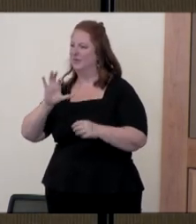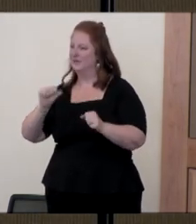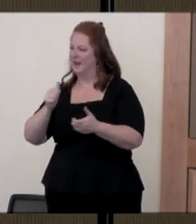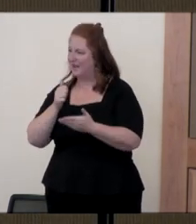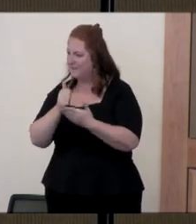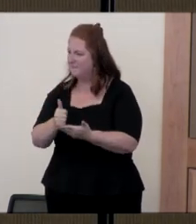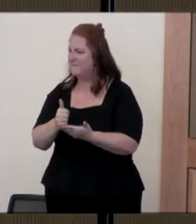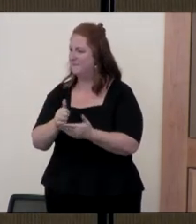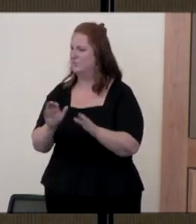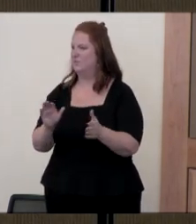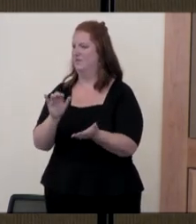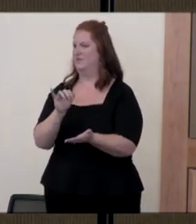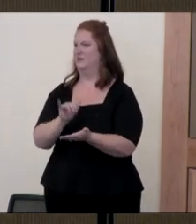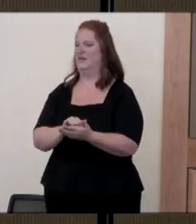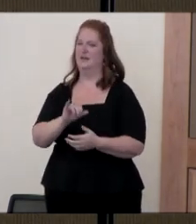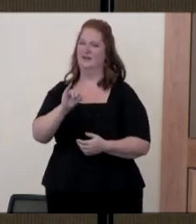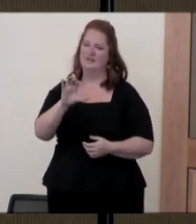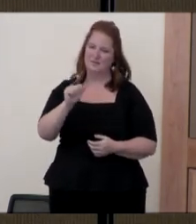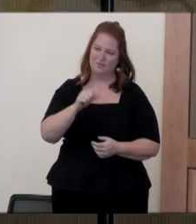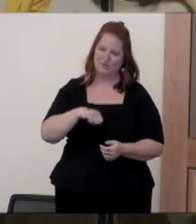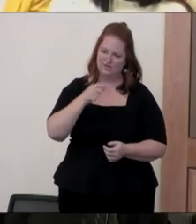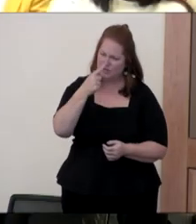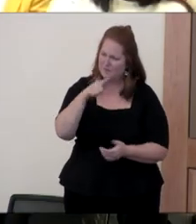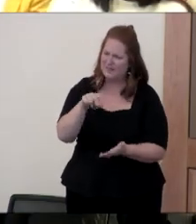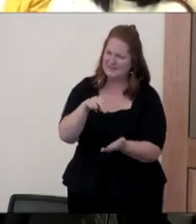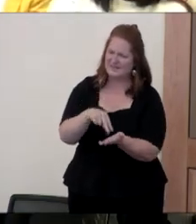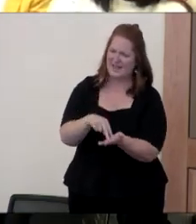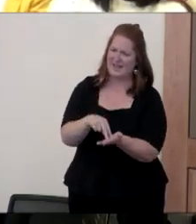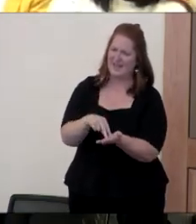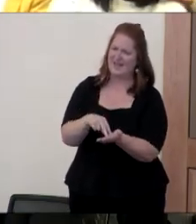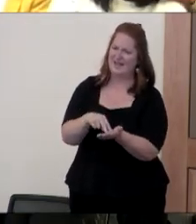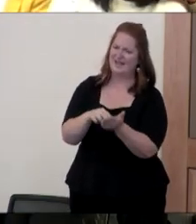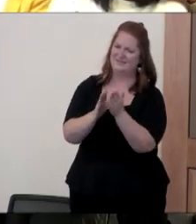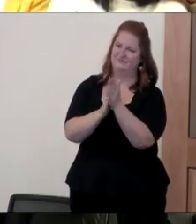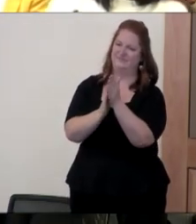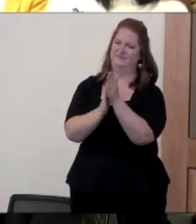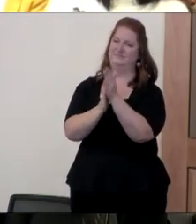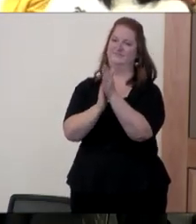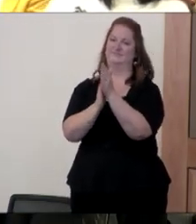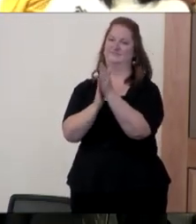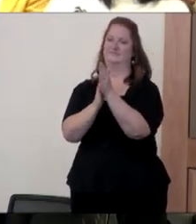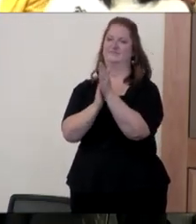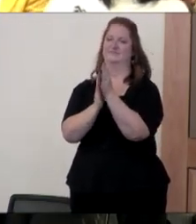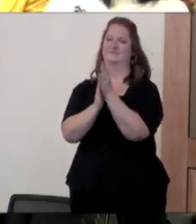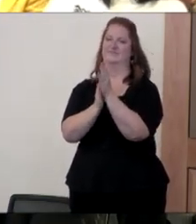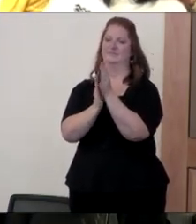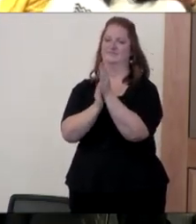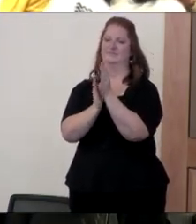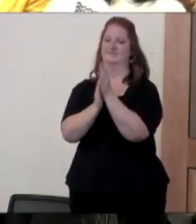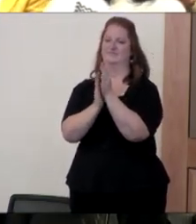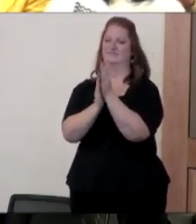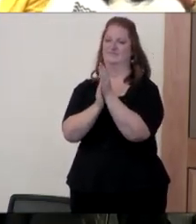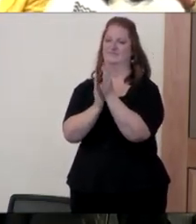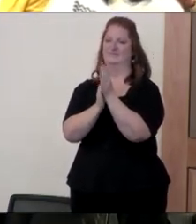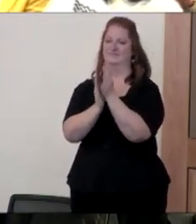that. Jessica, we're so proud of you. Can you stand so that we have a chance to thank you for what you've done?